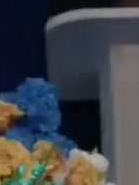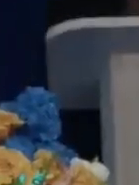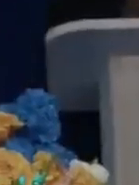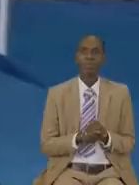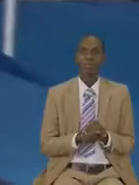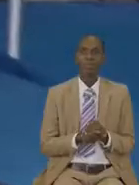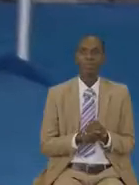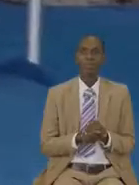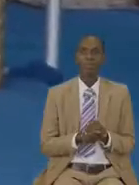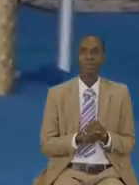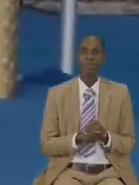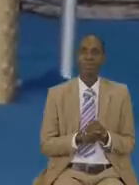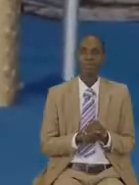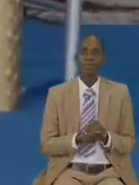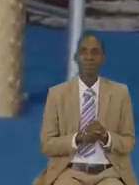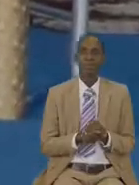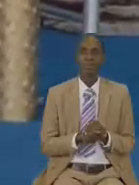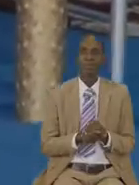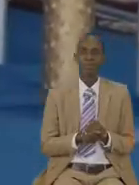Awesome.